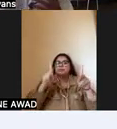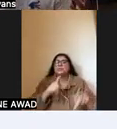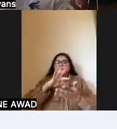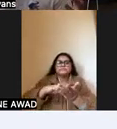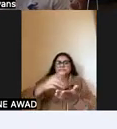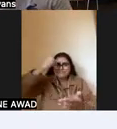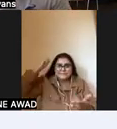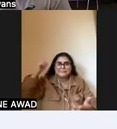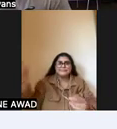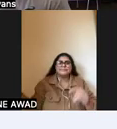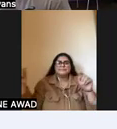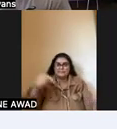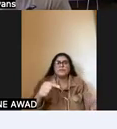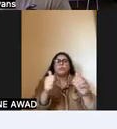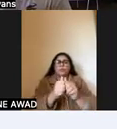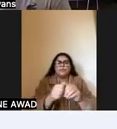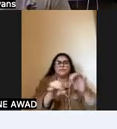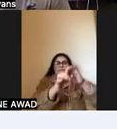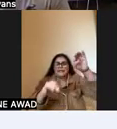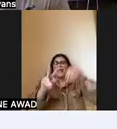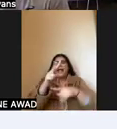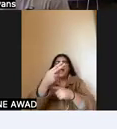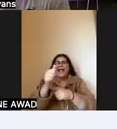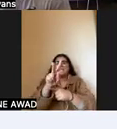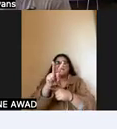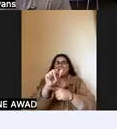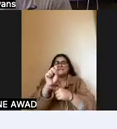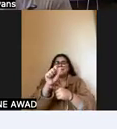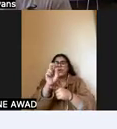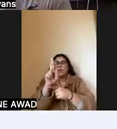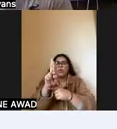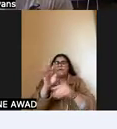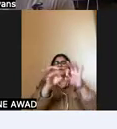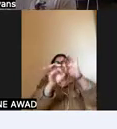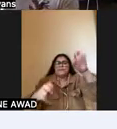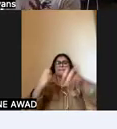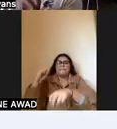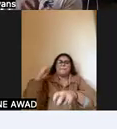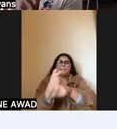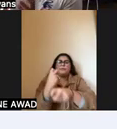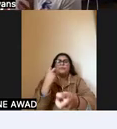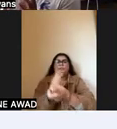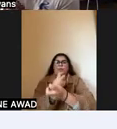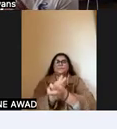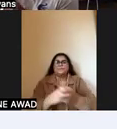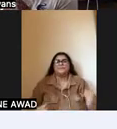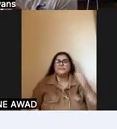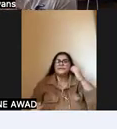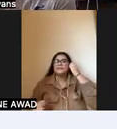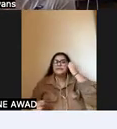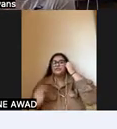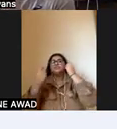bunch of hadrosaur vertebrae. So that's where I was right before I hopped on the call. We're trying to position the hadrosaur vertebrae